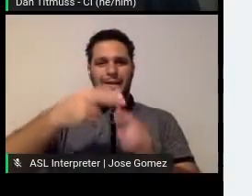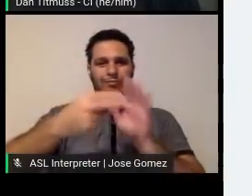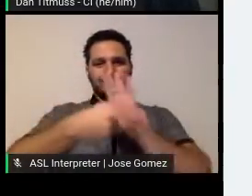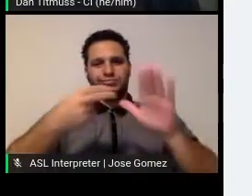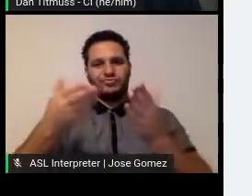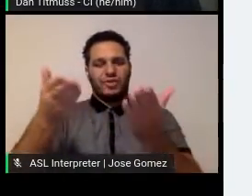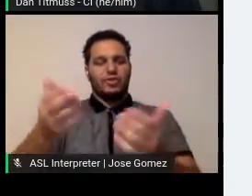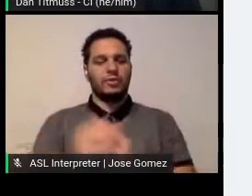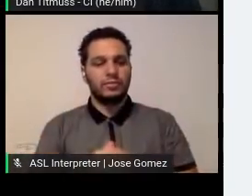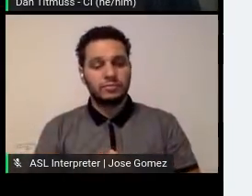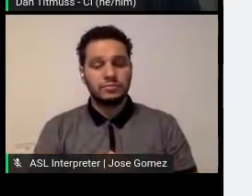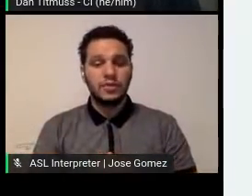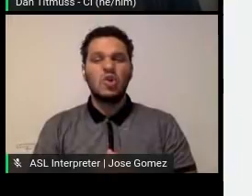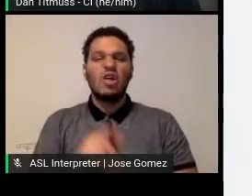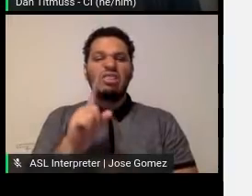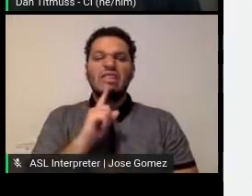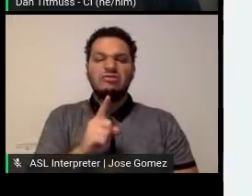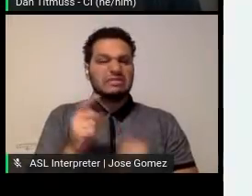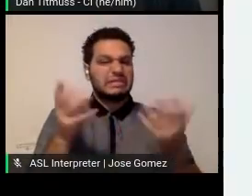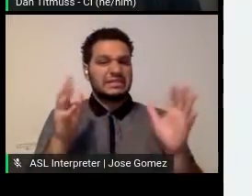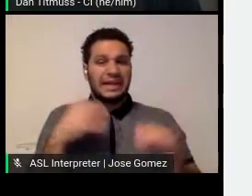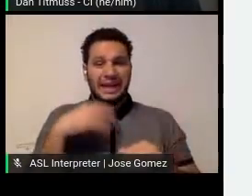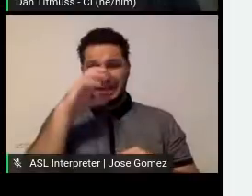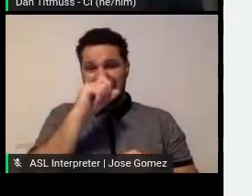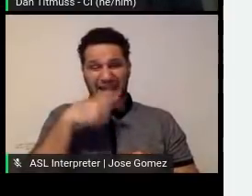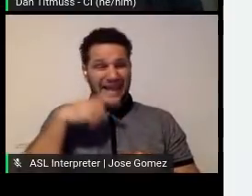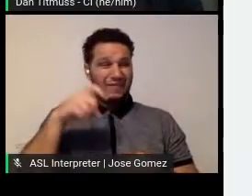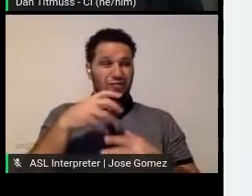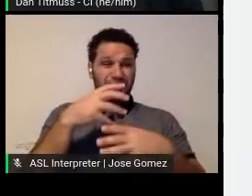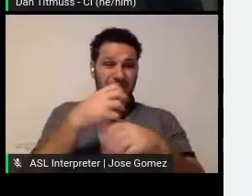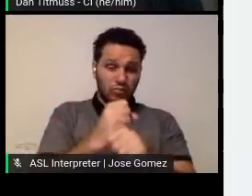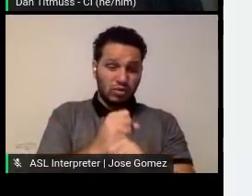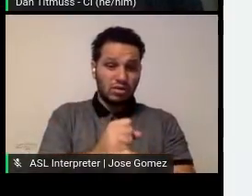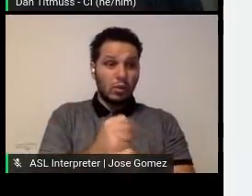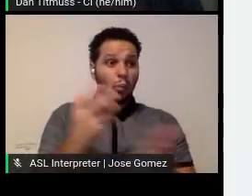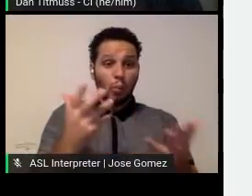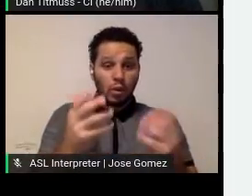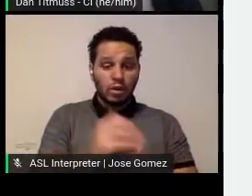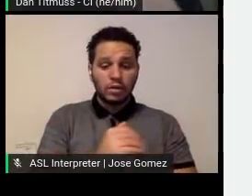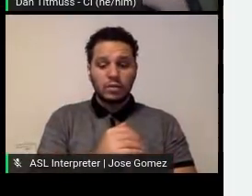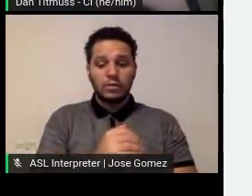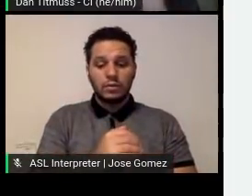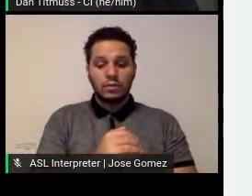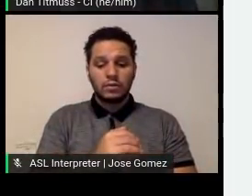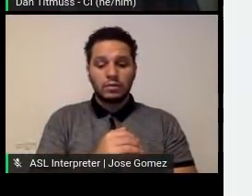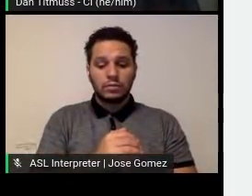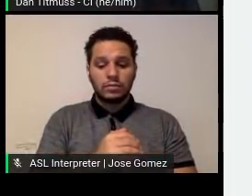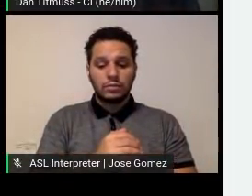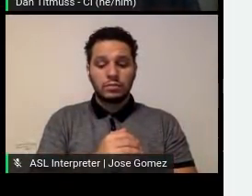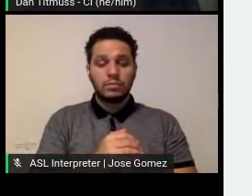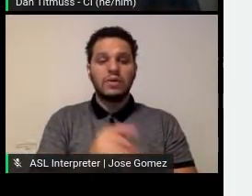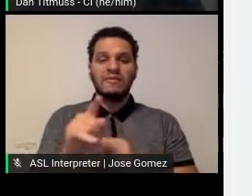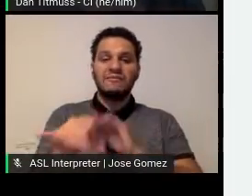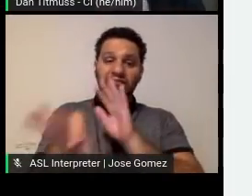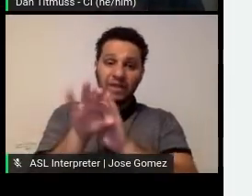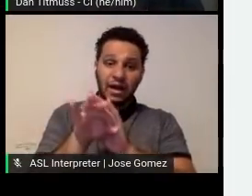So that is kind of it. I guess if I had to summarize, I would basically say, you know, find a piece of content. Make sure